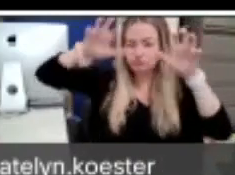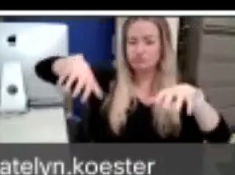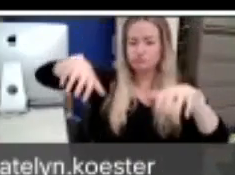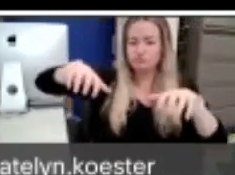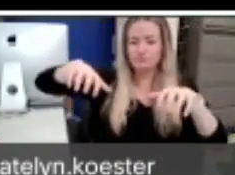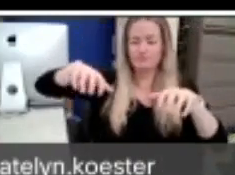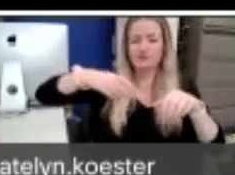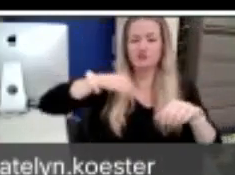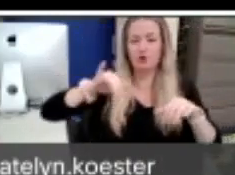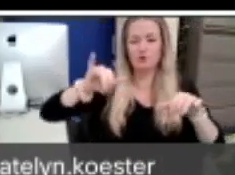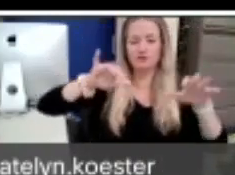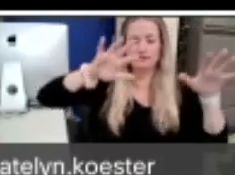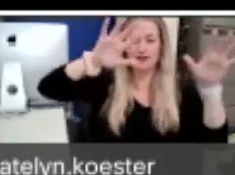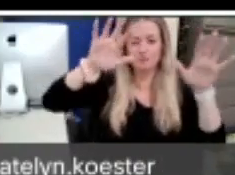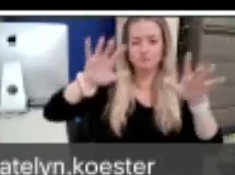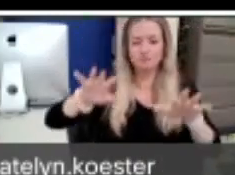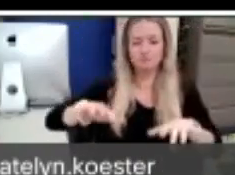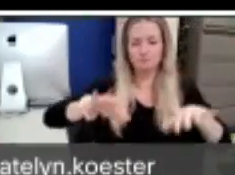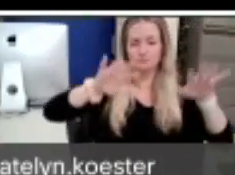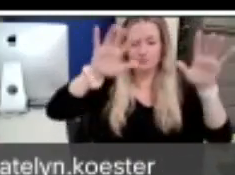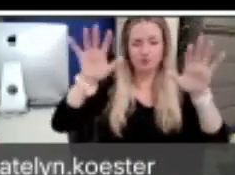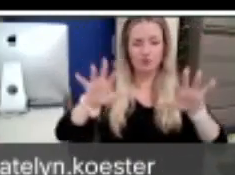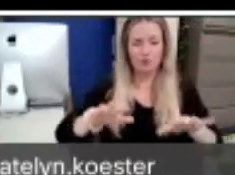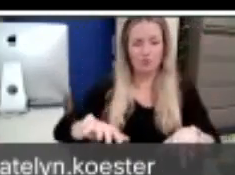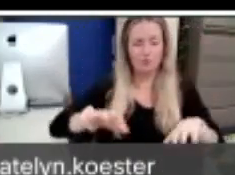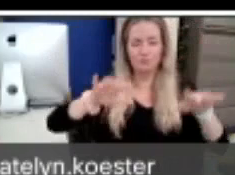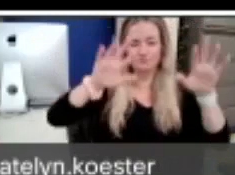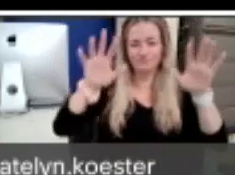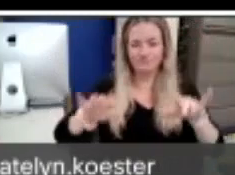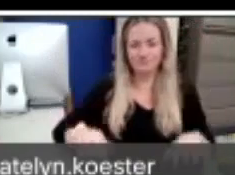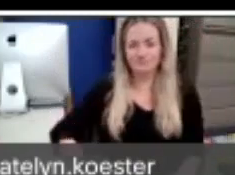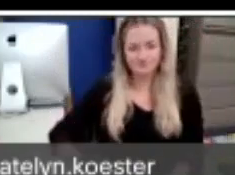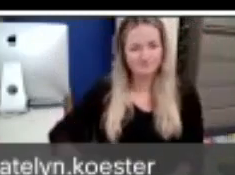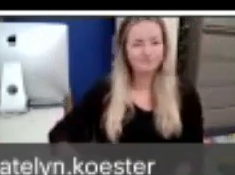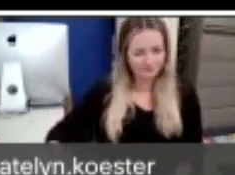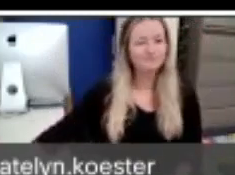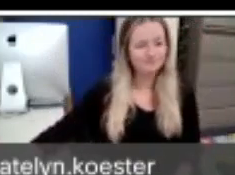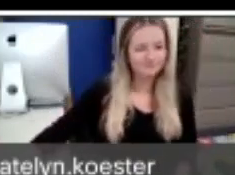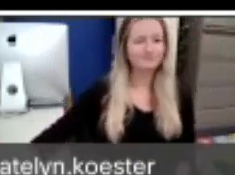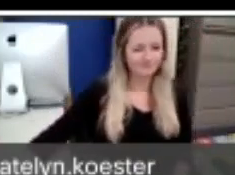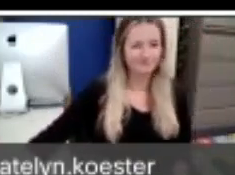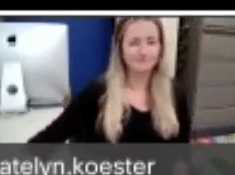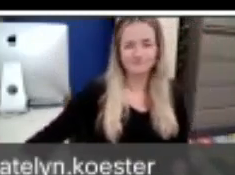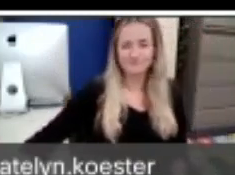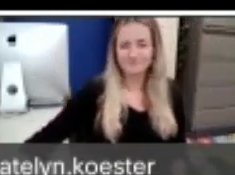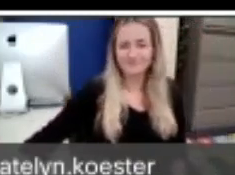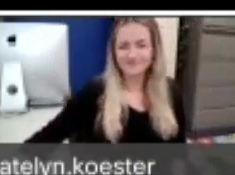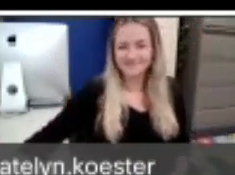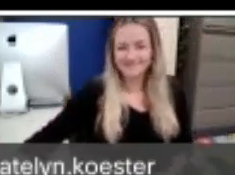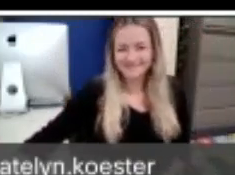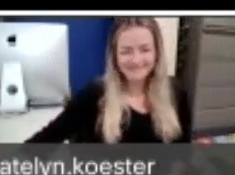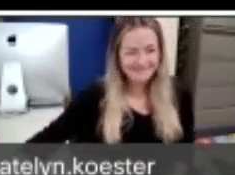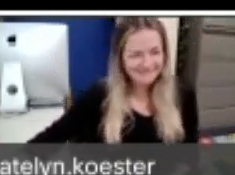like flurries. It's not like hard like the rain coming down, because snow, you know, is soft, right? Mm-hmm. Kind of